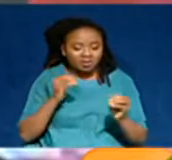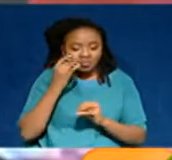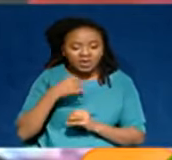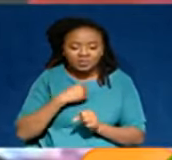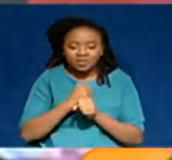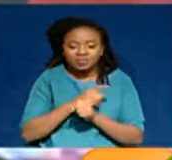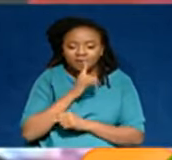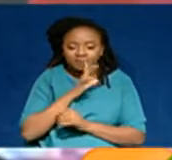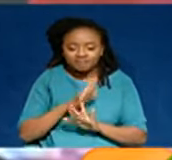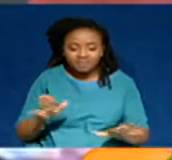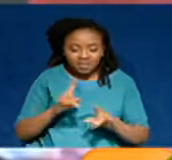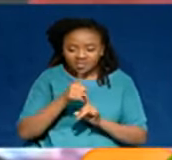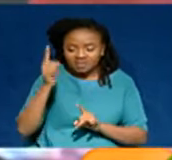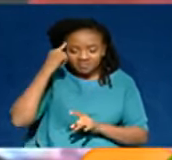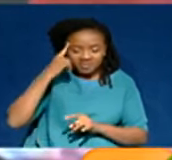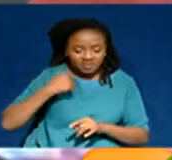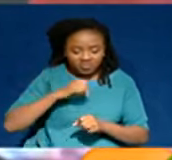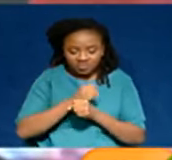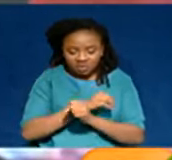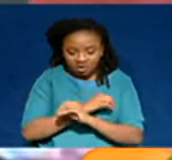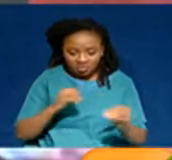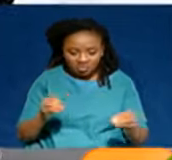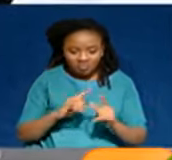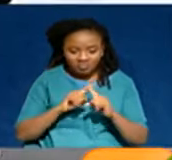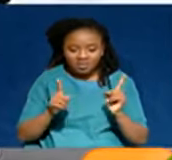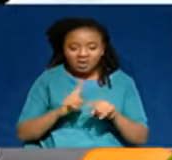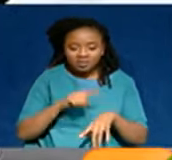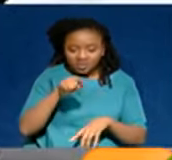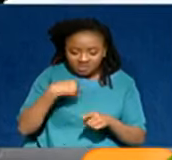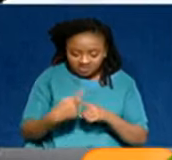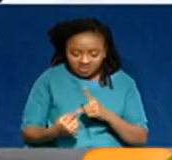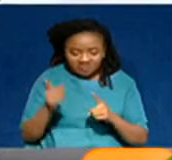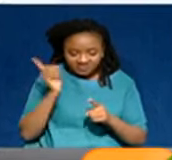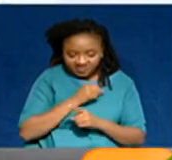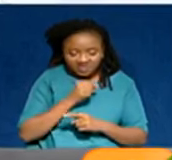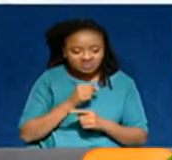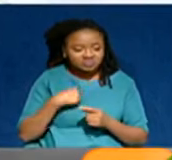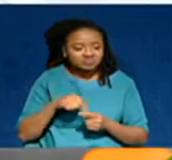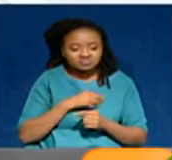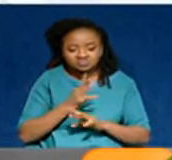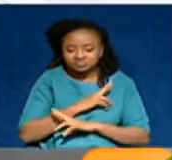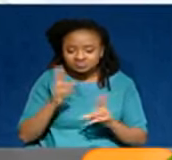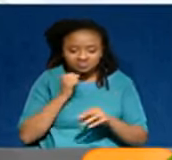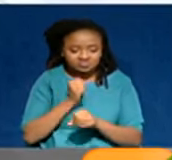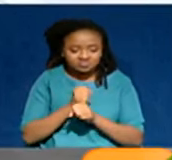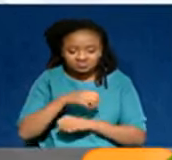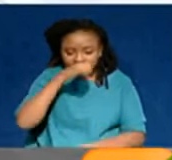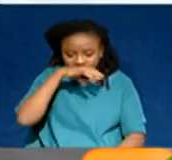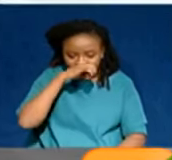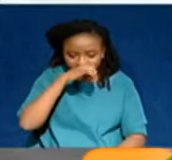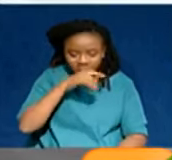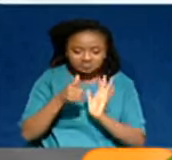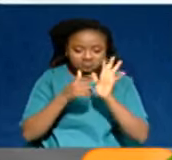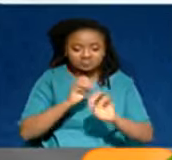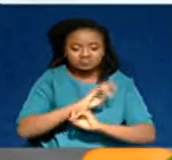year, we will have sorted most of the highways with speed cameras. By the end of this year? By the end of this year. Okay. And we will work hard to make sure that in less than the